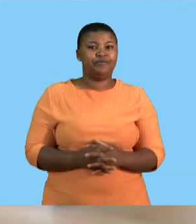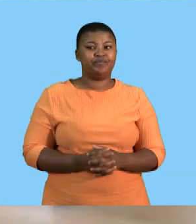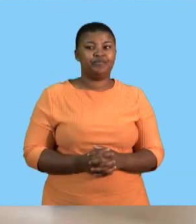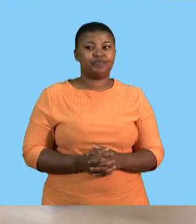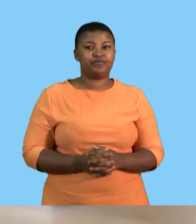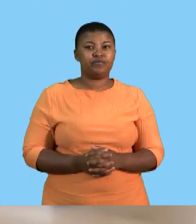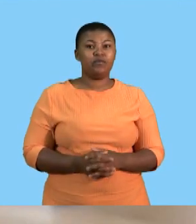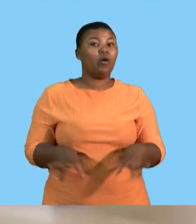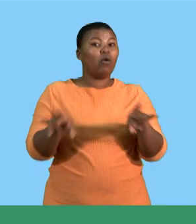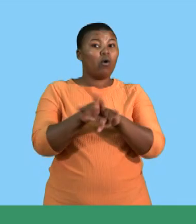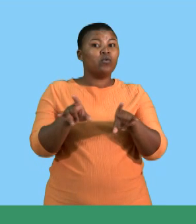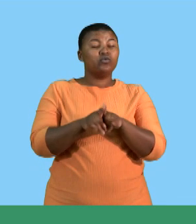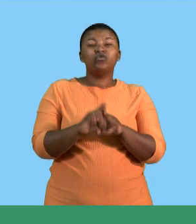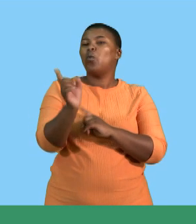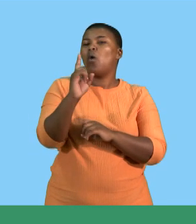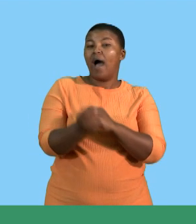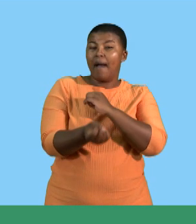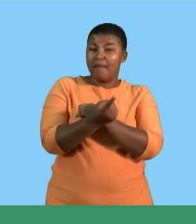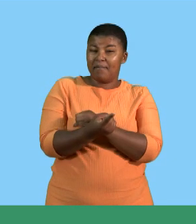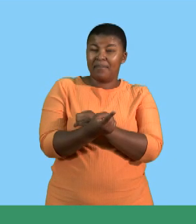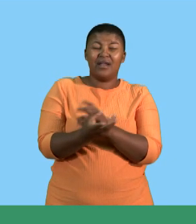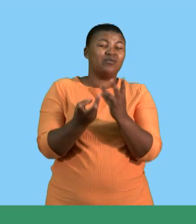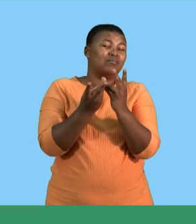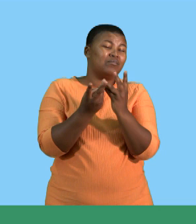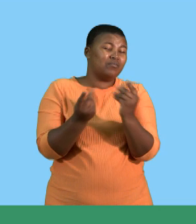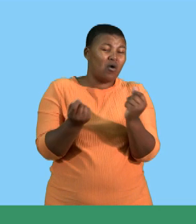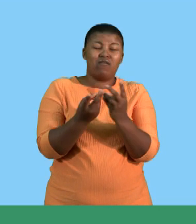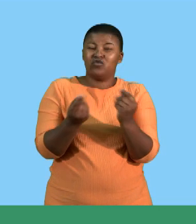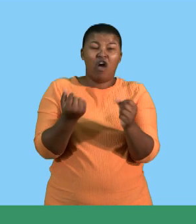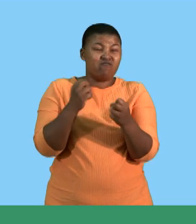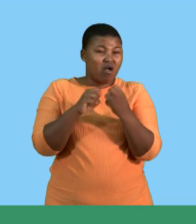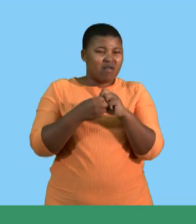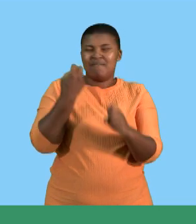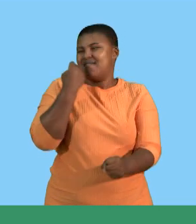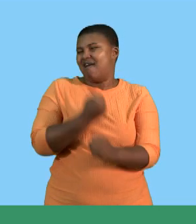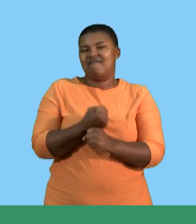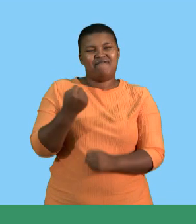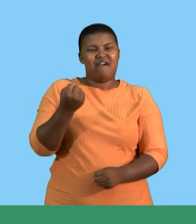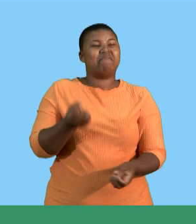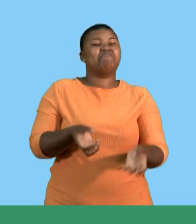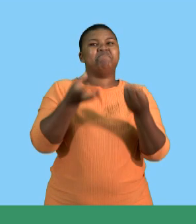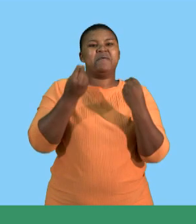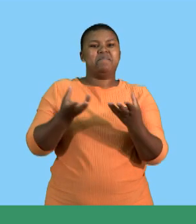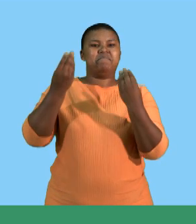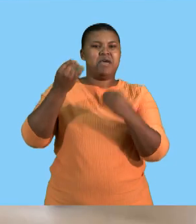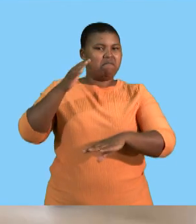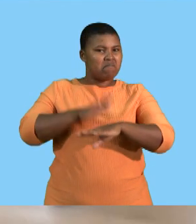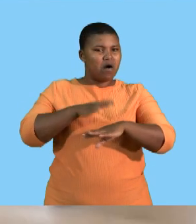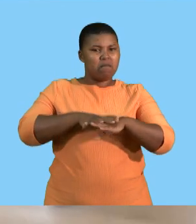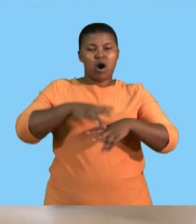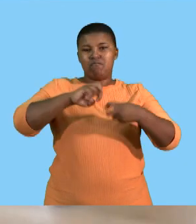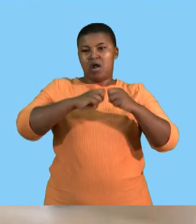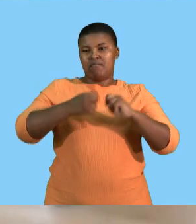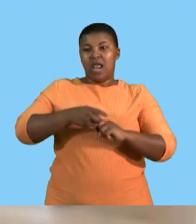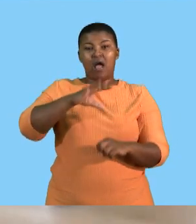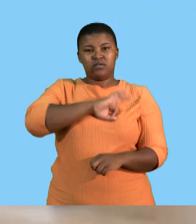what will happen is there will be problems and these problems will go unsolved. So our employees are